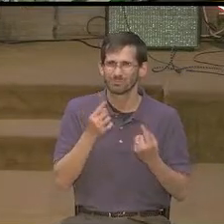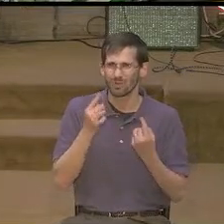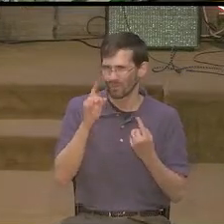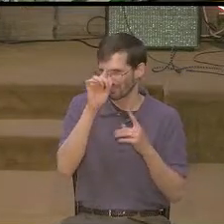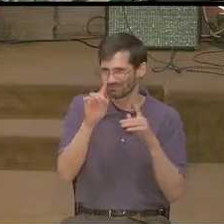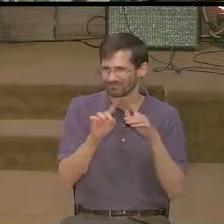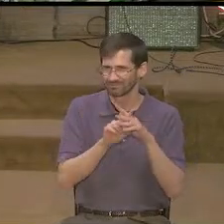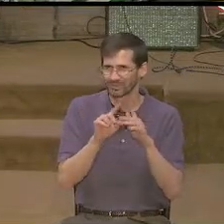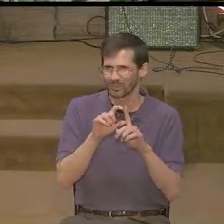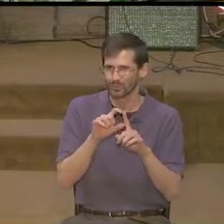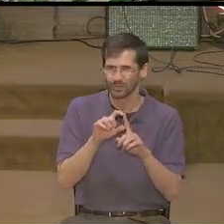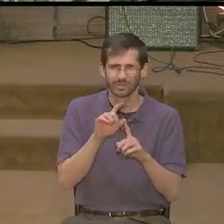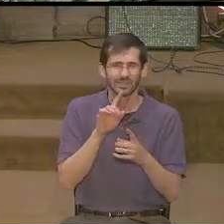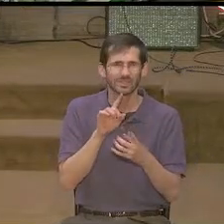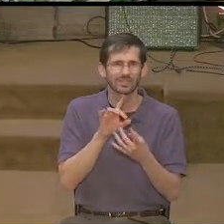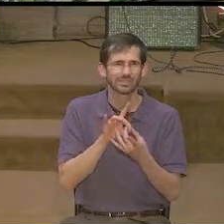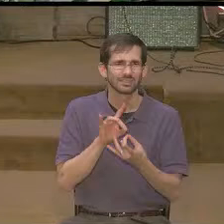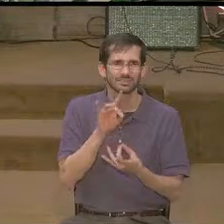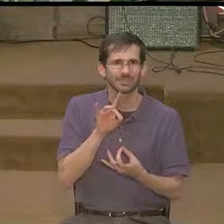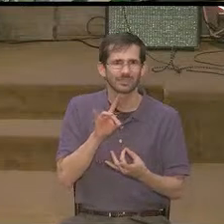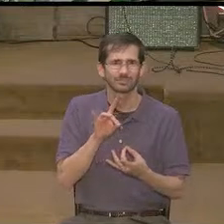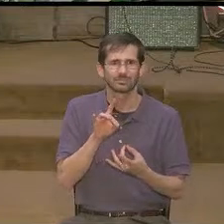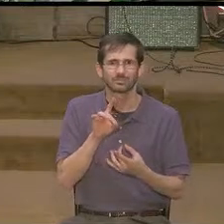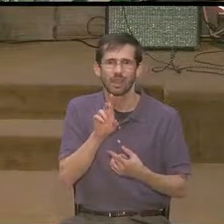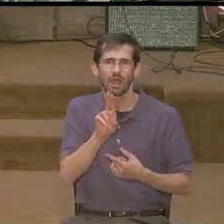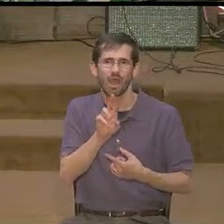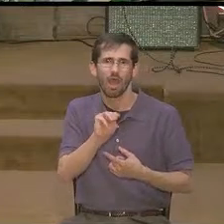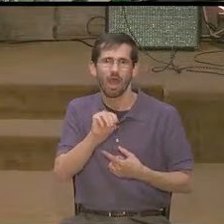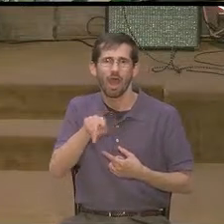That extra spiritual oomph.